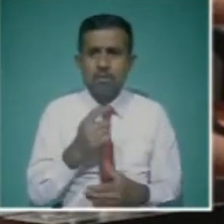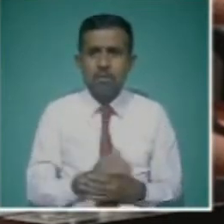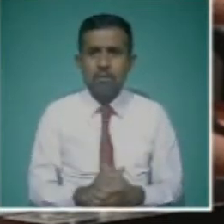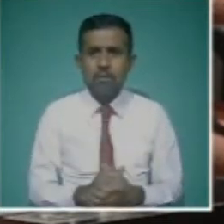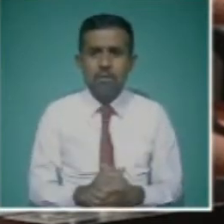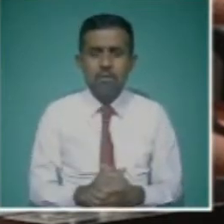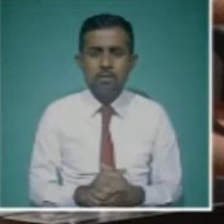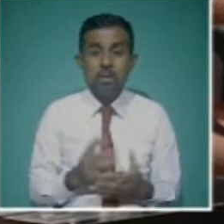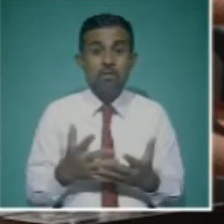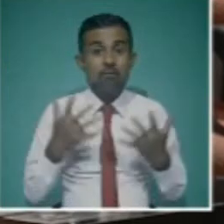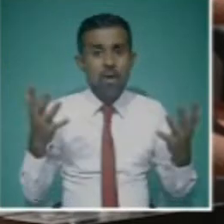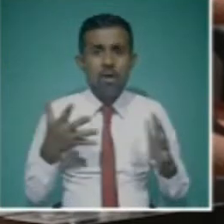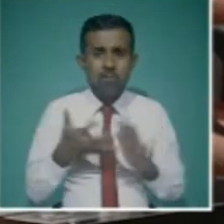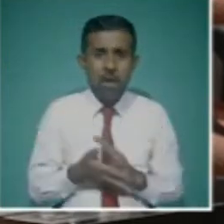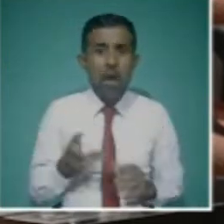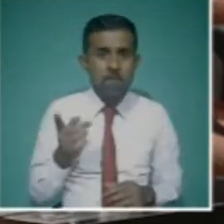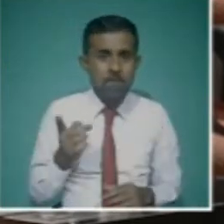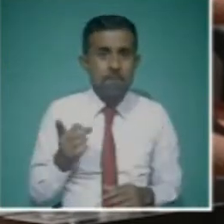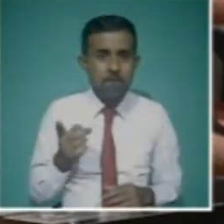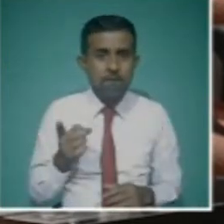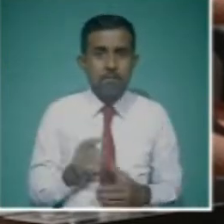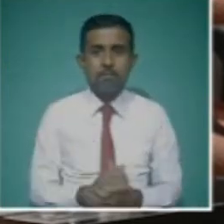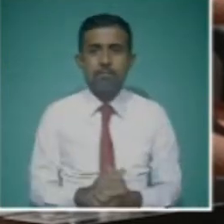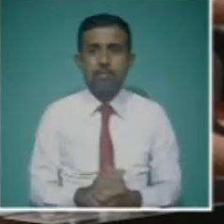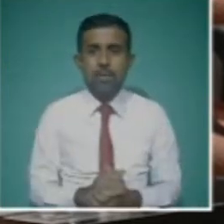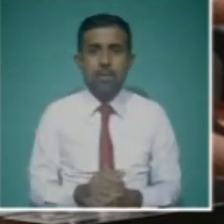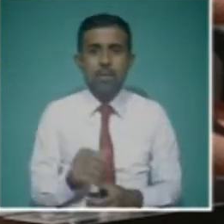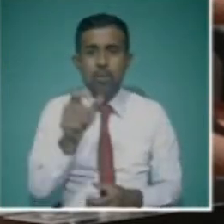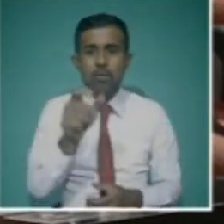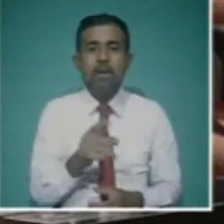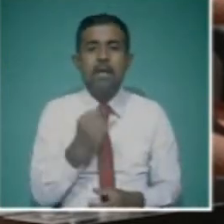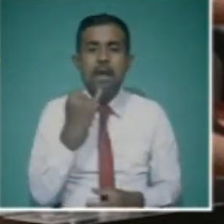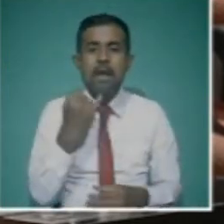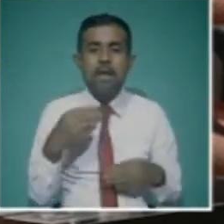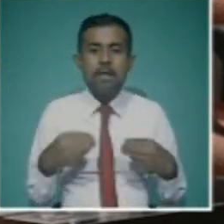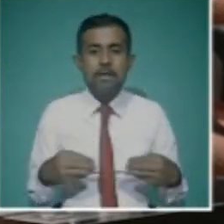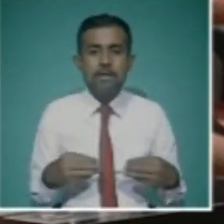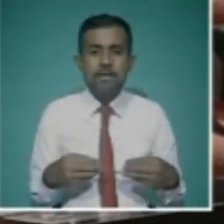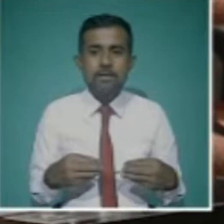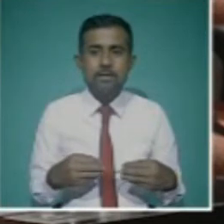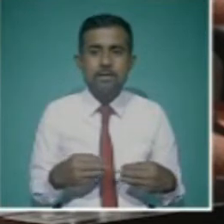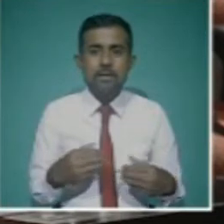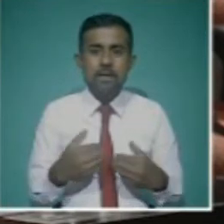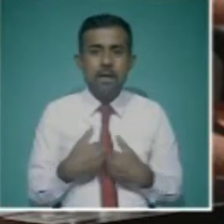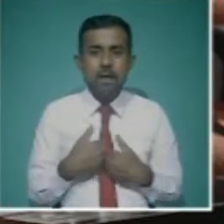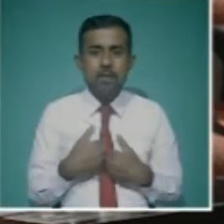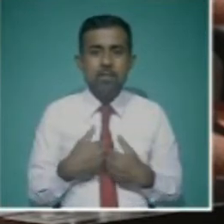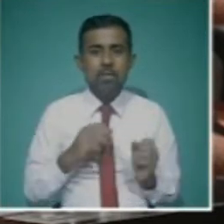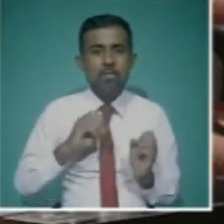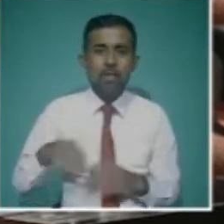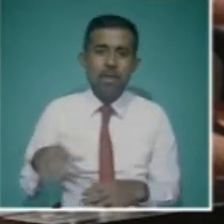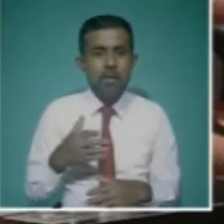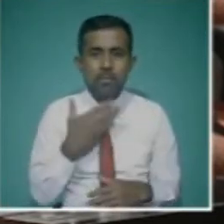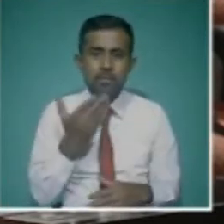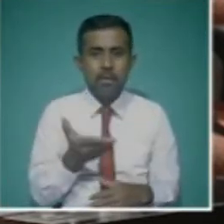Now you can quite easily put off, someone like us can quite easily